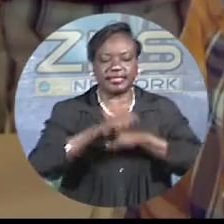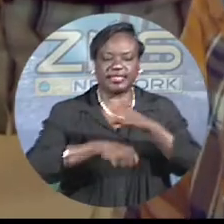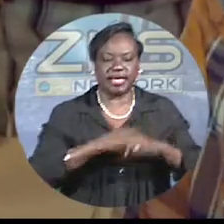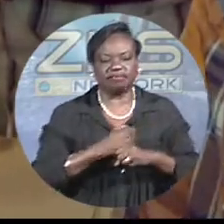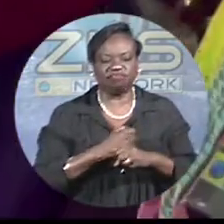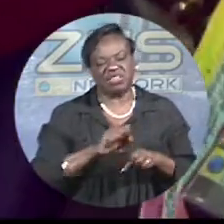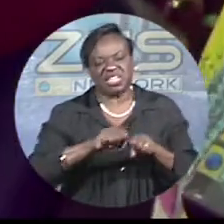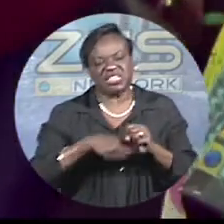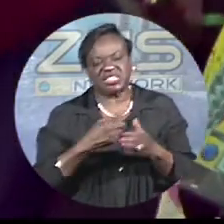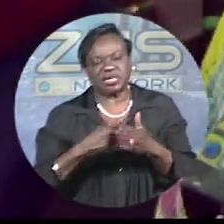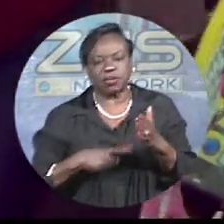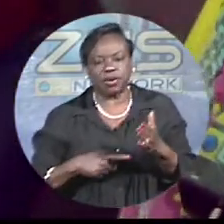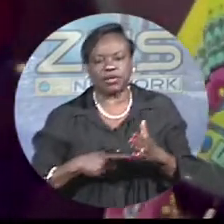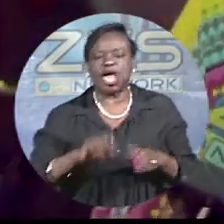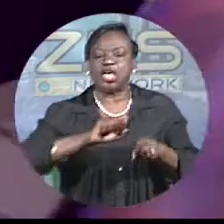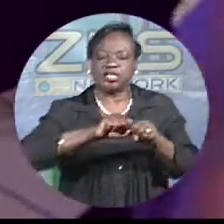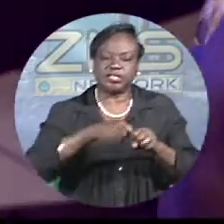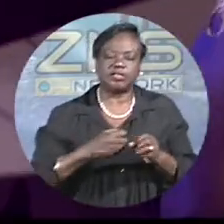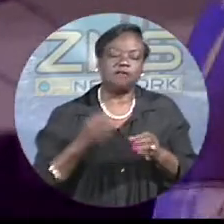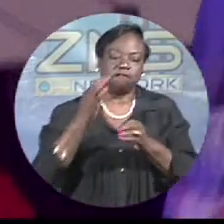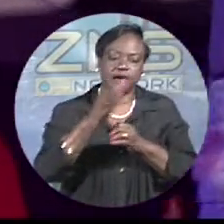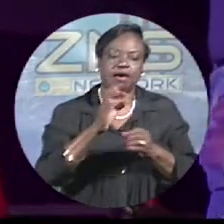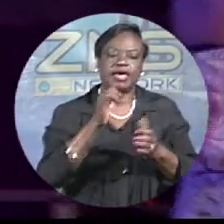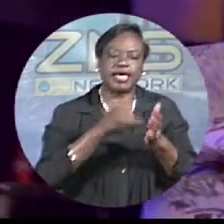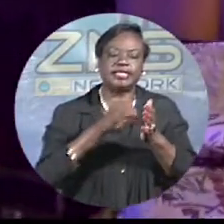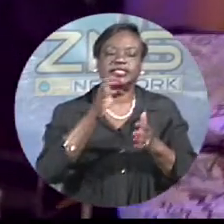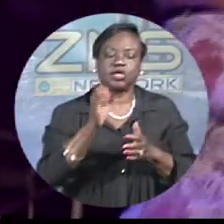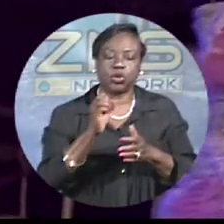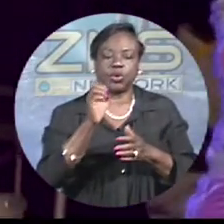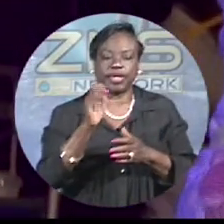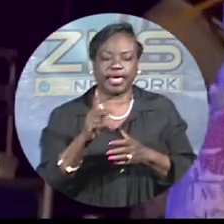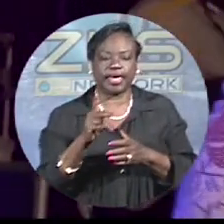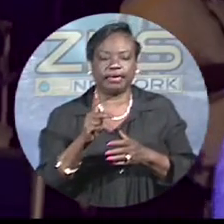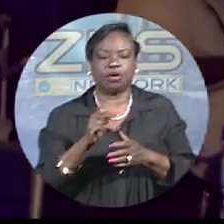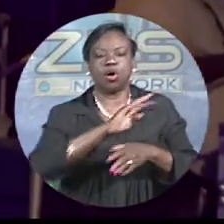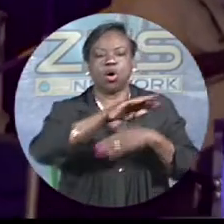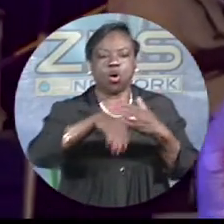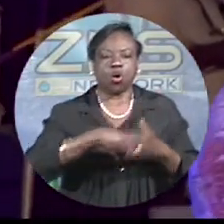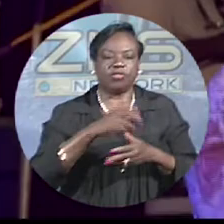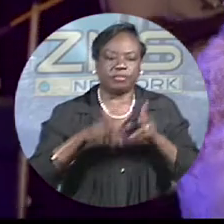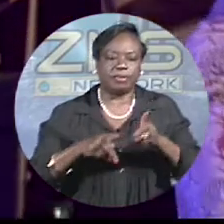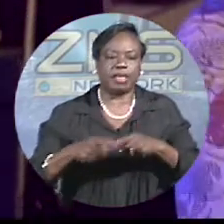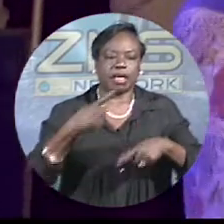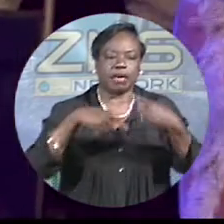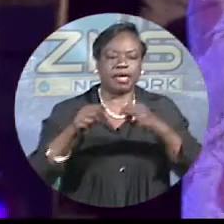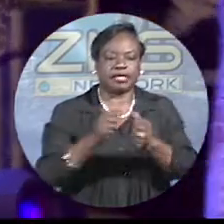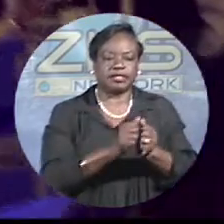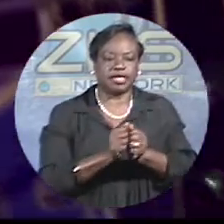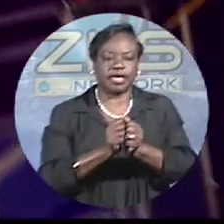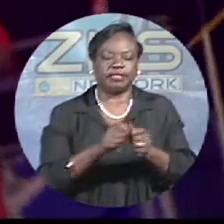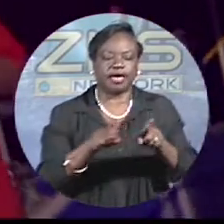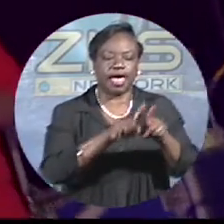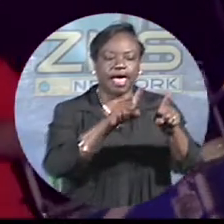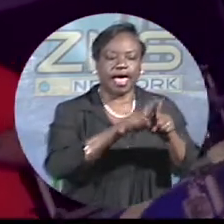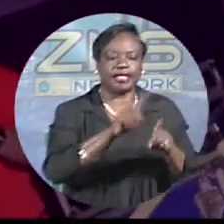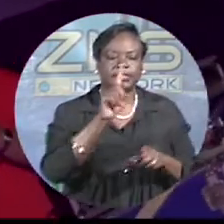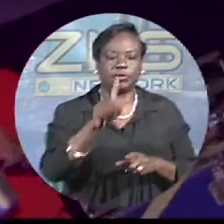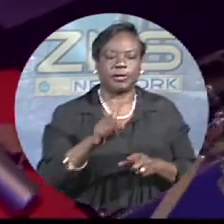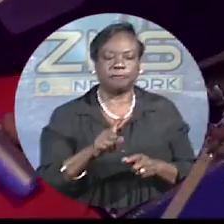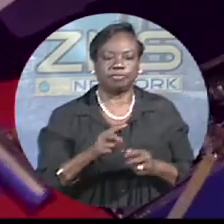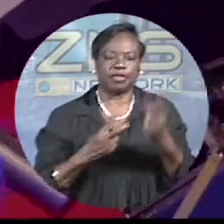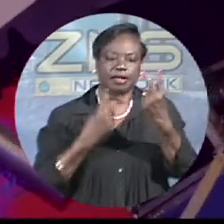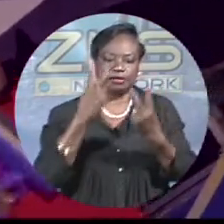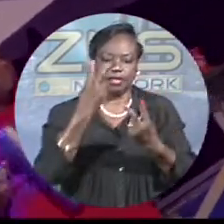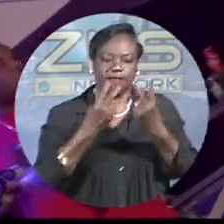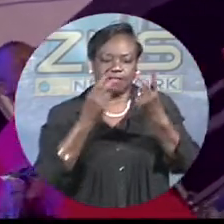Something like that. So far, it's okay. I guess the camaraderie and everybody coming together is fun. Now, visitors to our shores could care less.